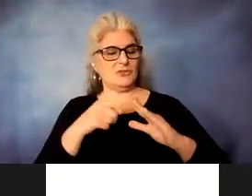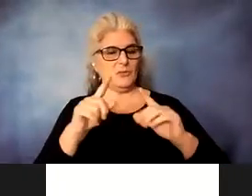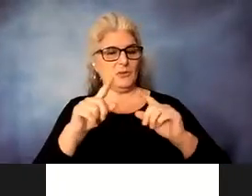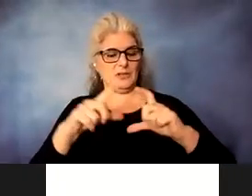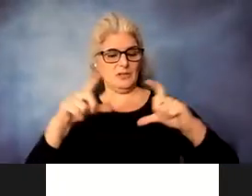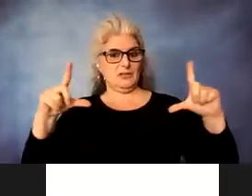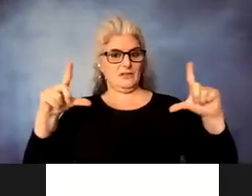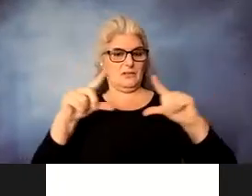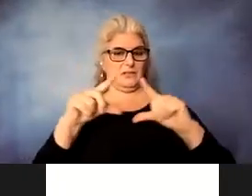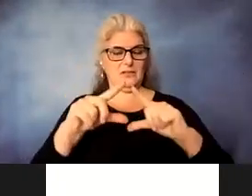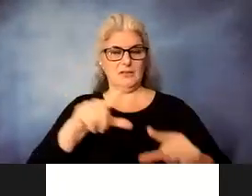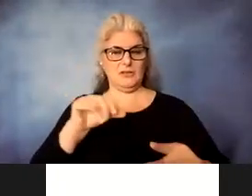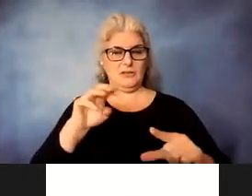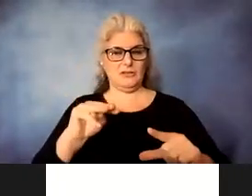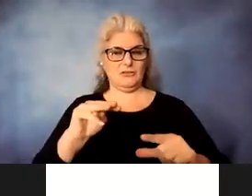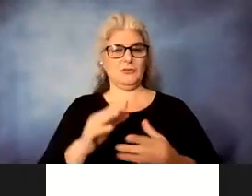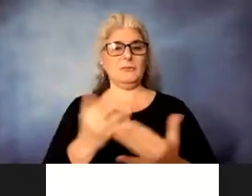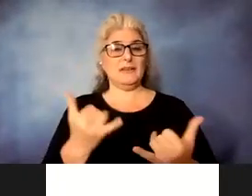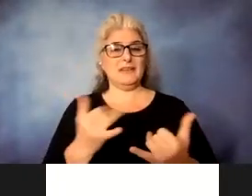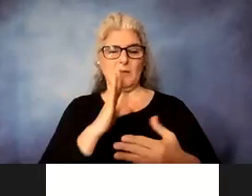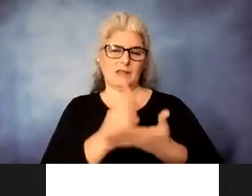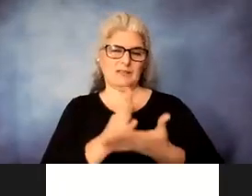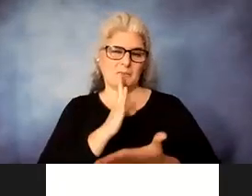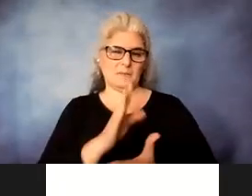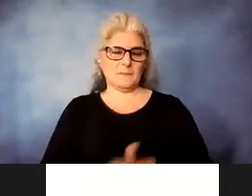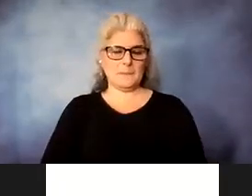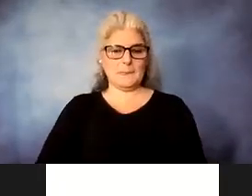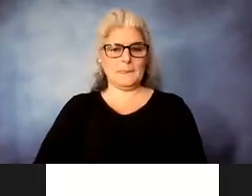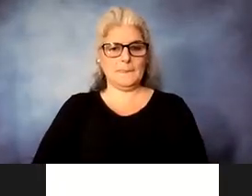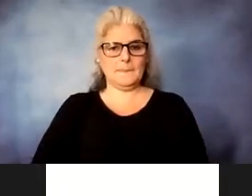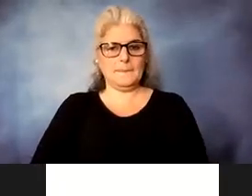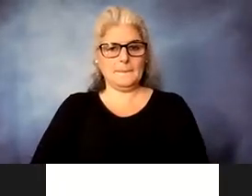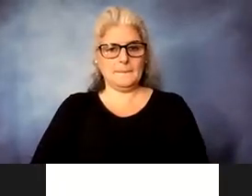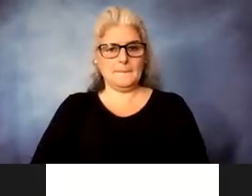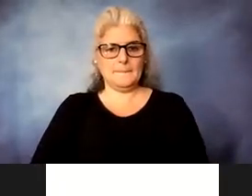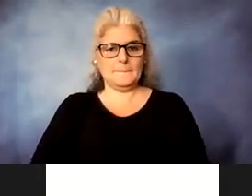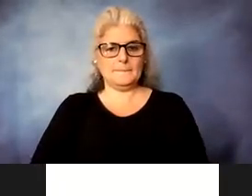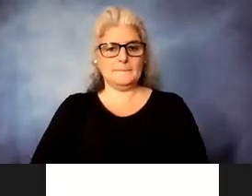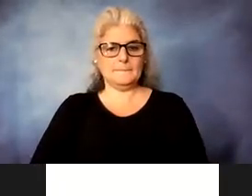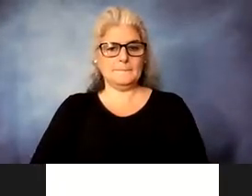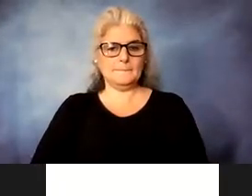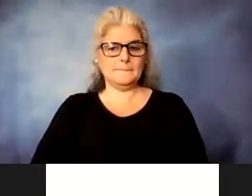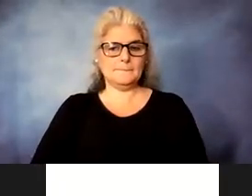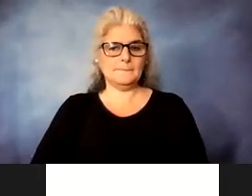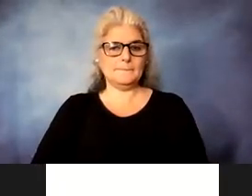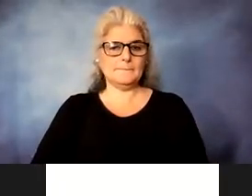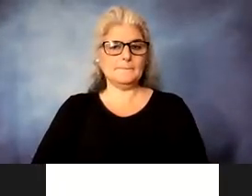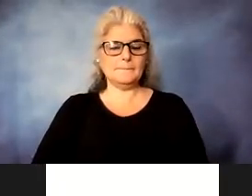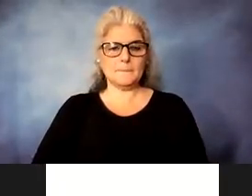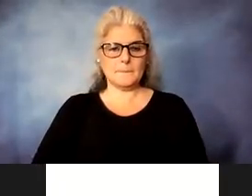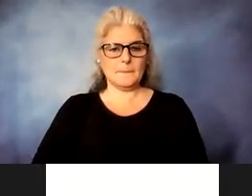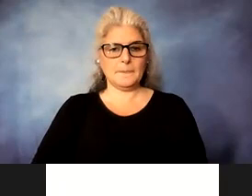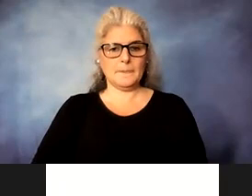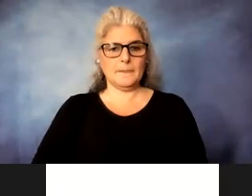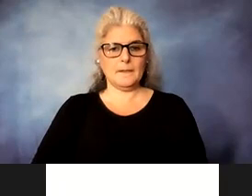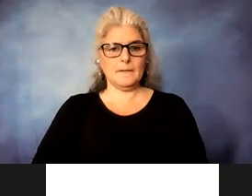4 vertical keys to the right of the arrow keys. The bottom toggle key will adjust audio volume. The next toggle key will adjust the